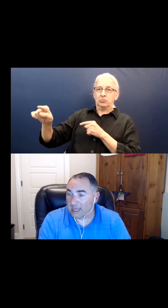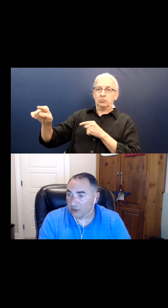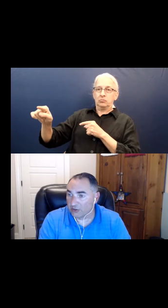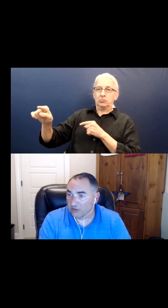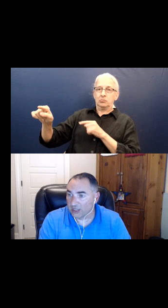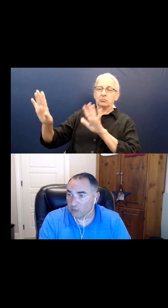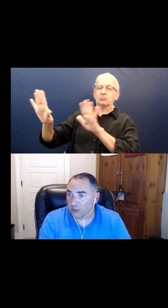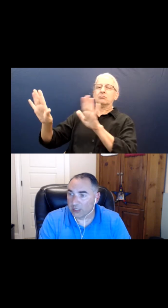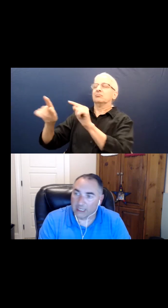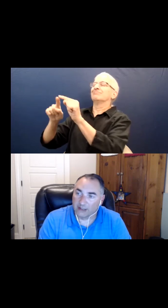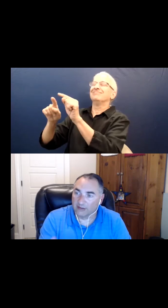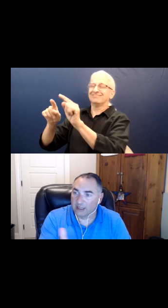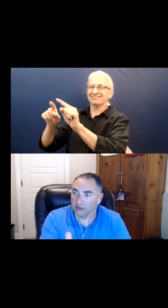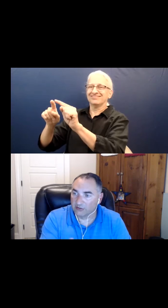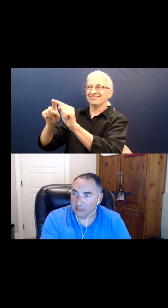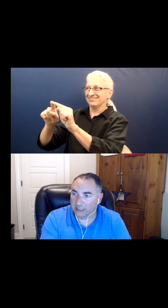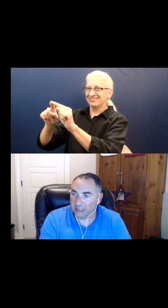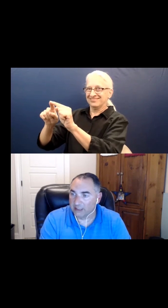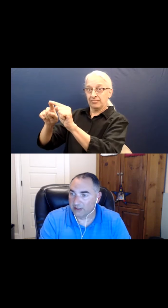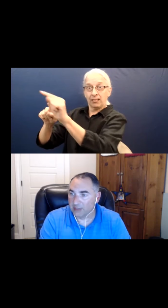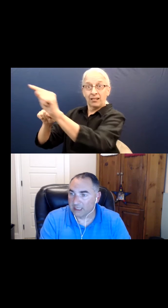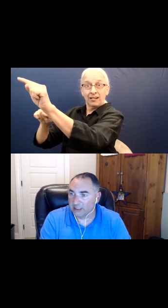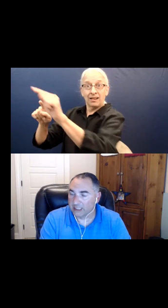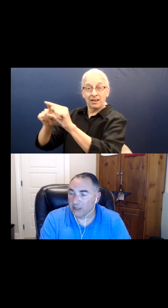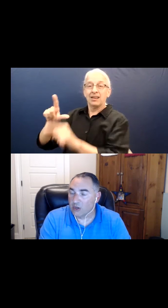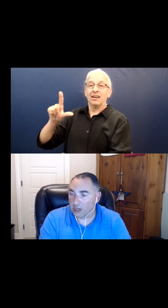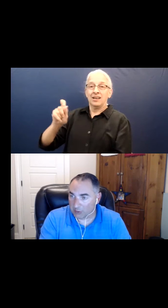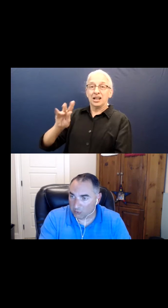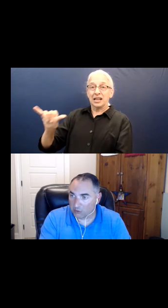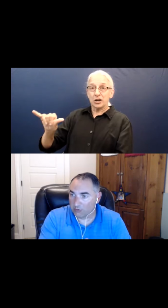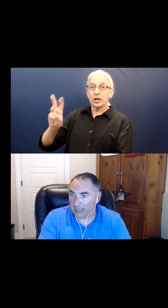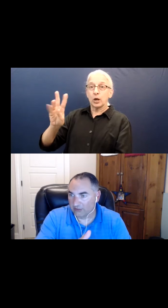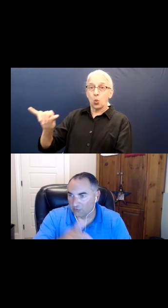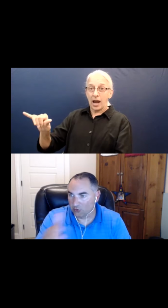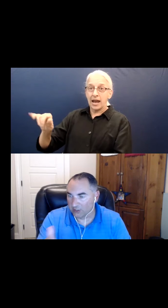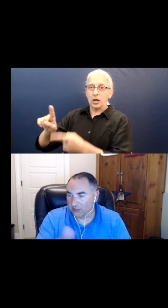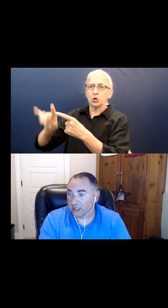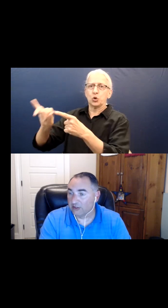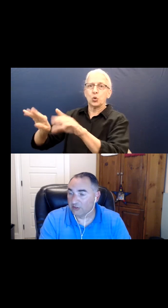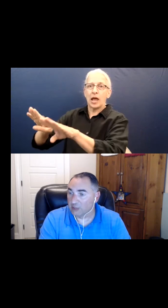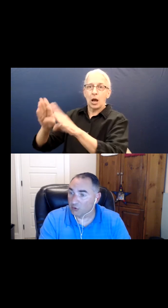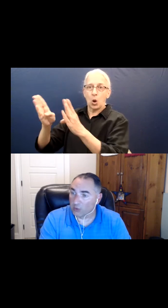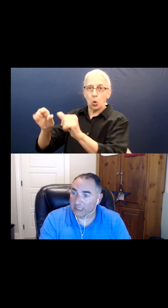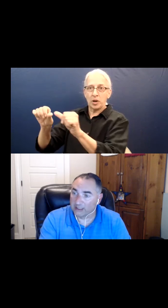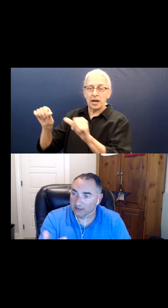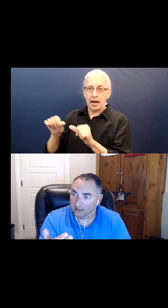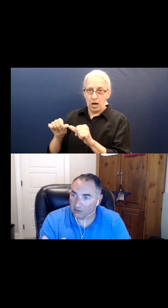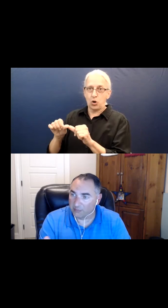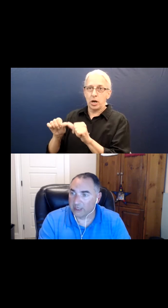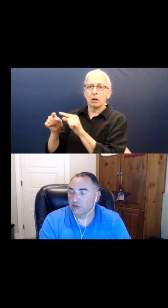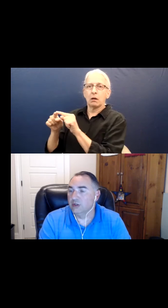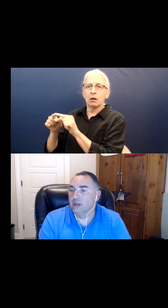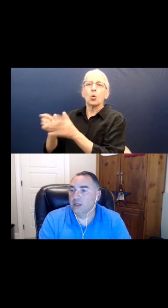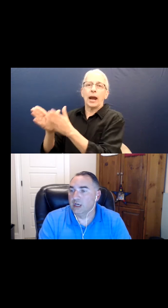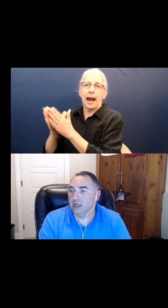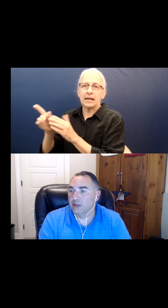go back onto the sidewalk and the cyclists being into the bike lane. And we would ask for the cyclists that were running